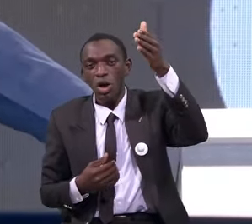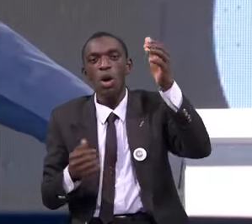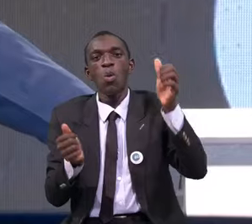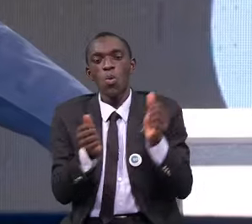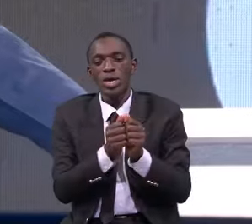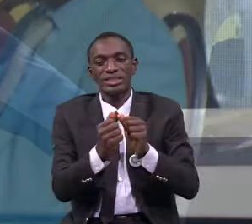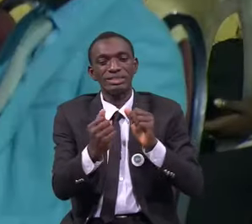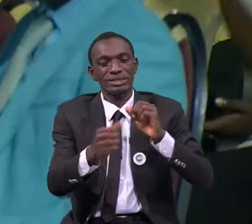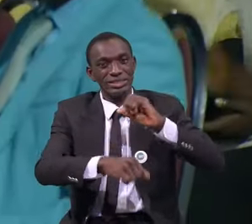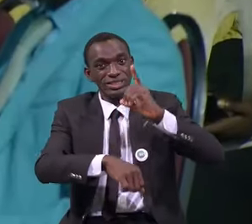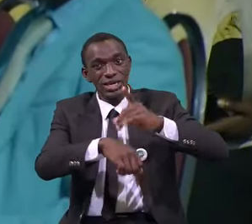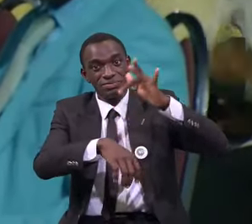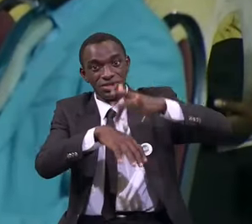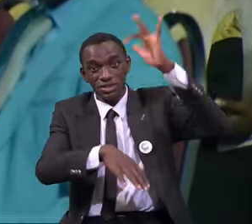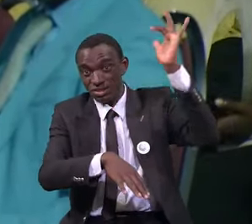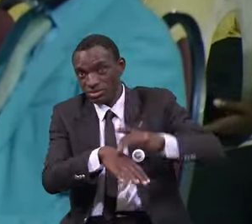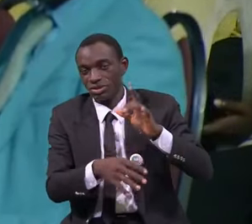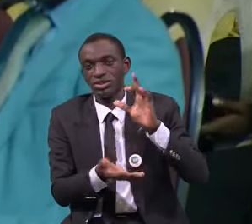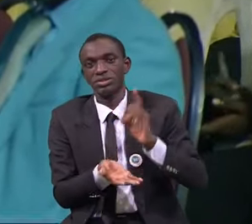tonight.